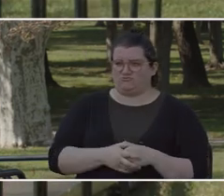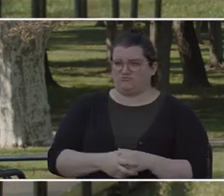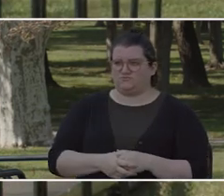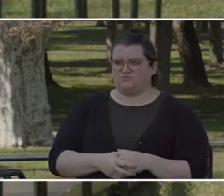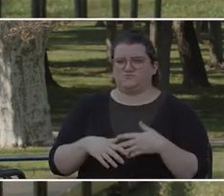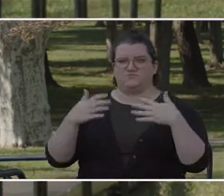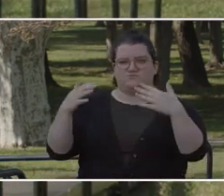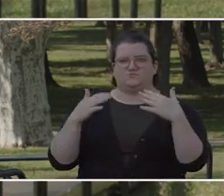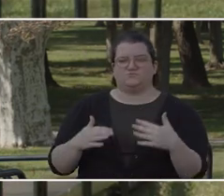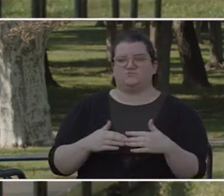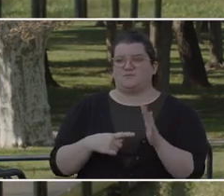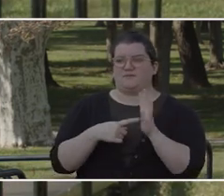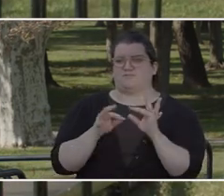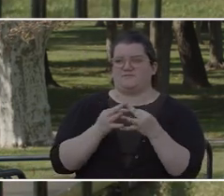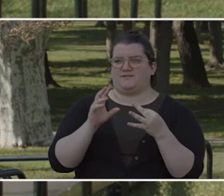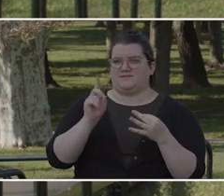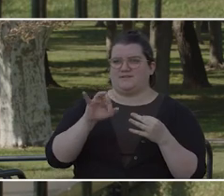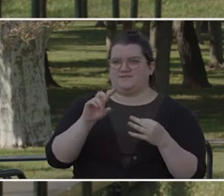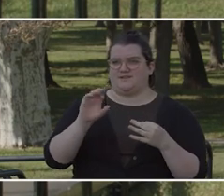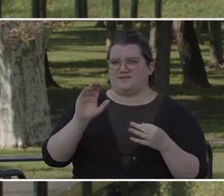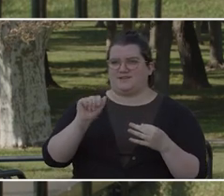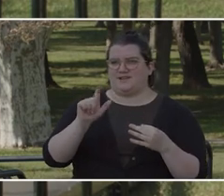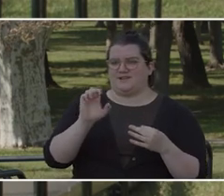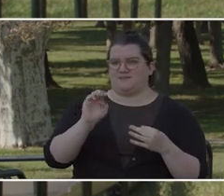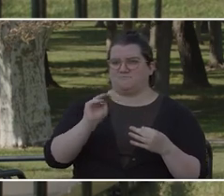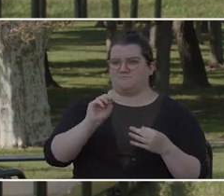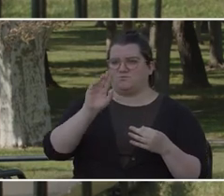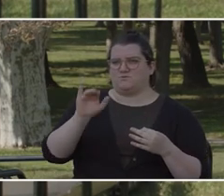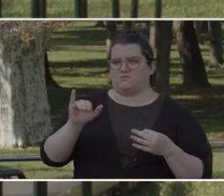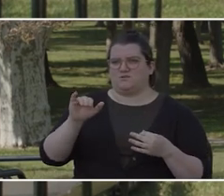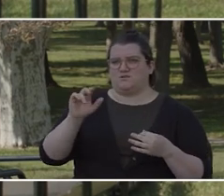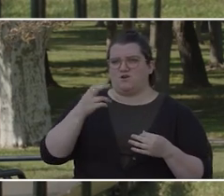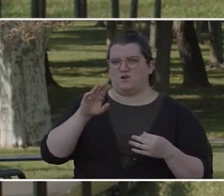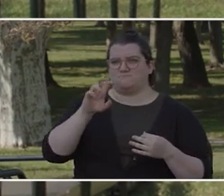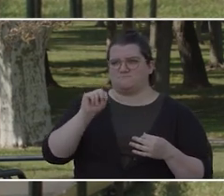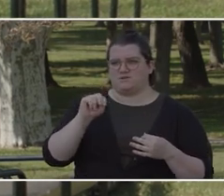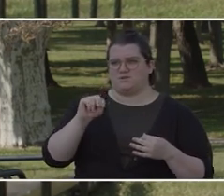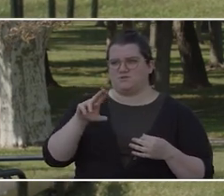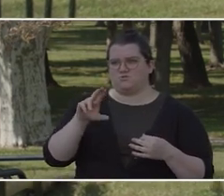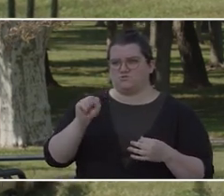On behalf of the family, David Kalemomi Carmen, U.S. Air Force.